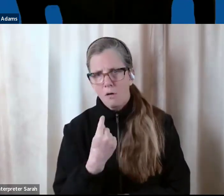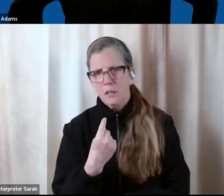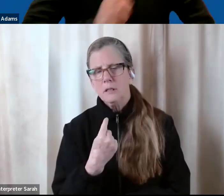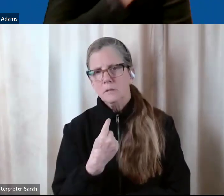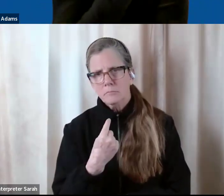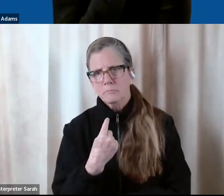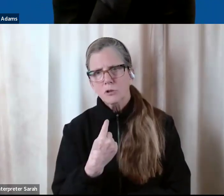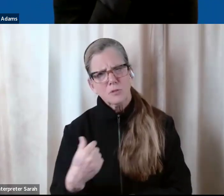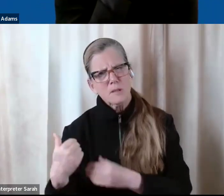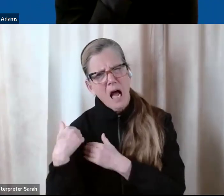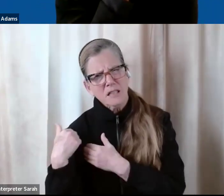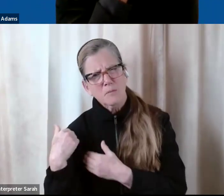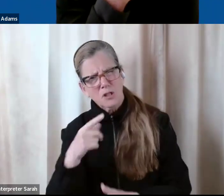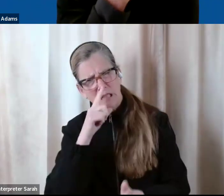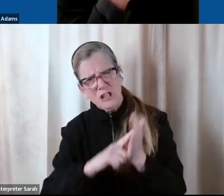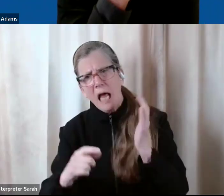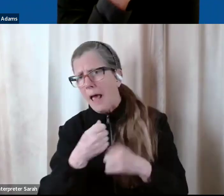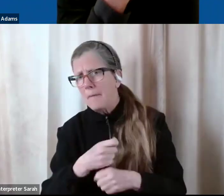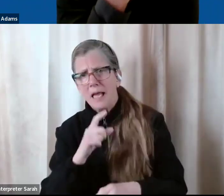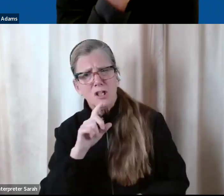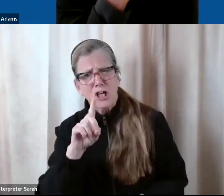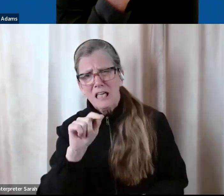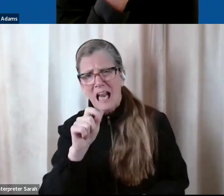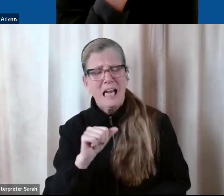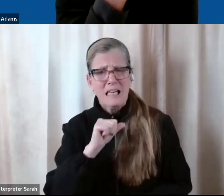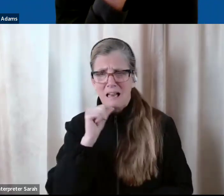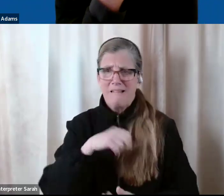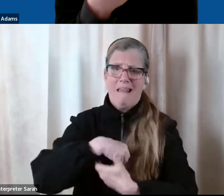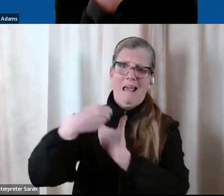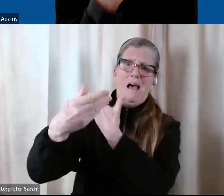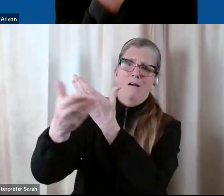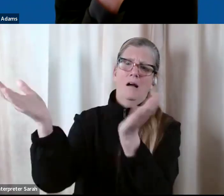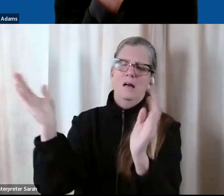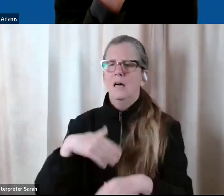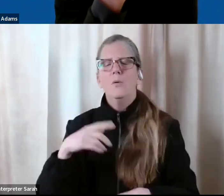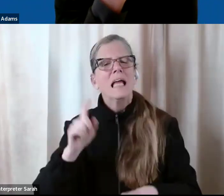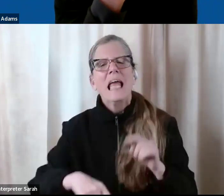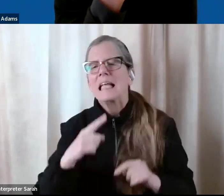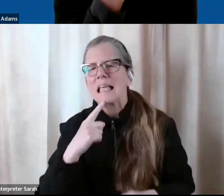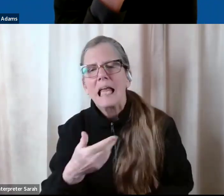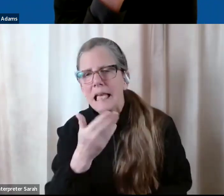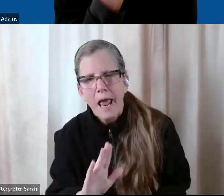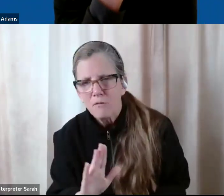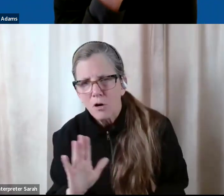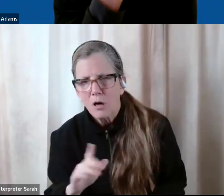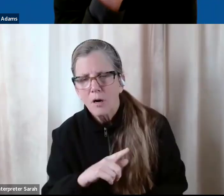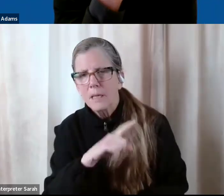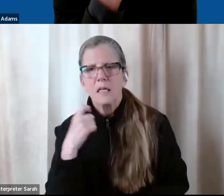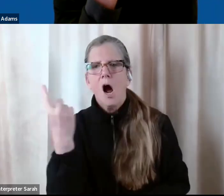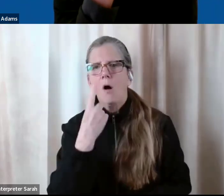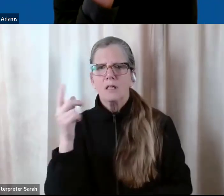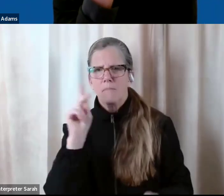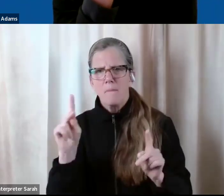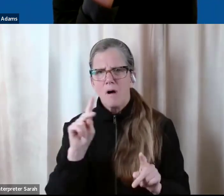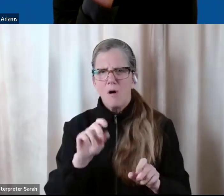data is, obviously we can't say it's never going to get leaked because there's always breaches that happen, but we choose the best